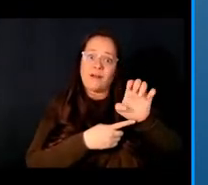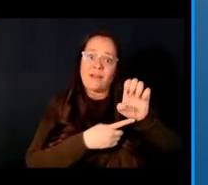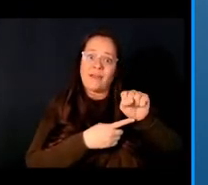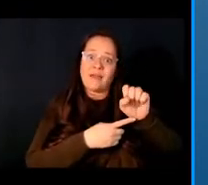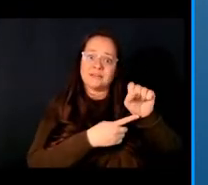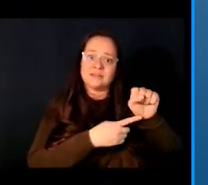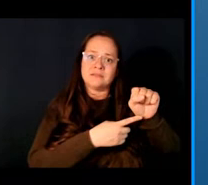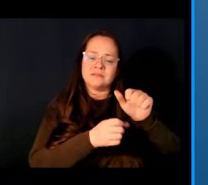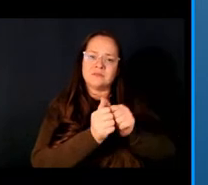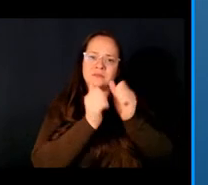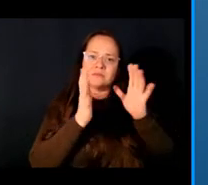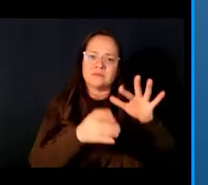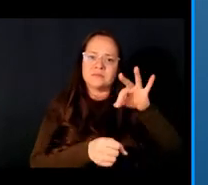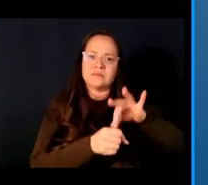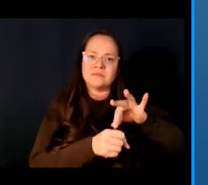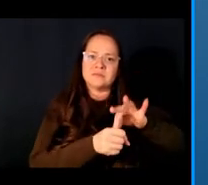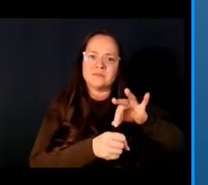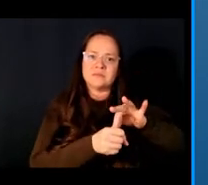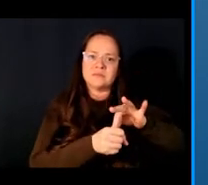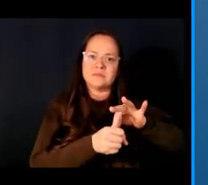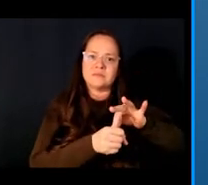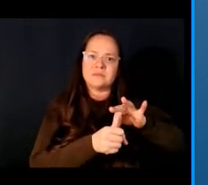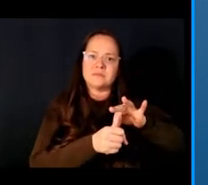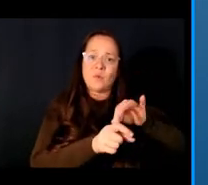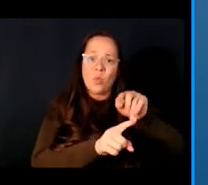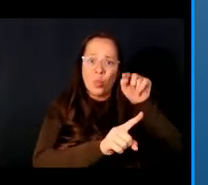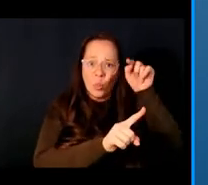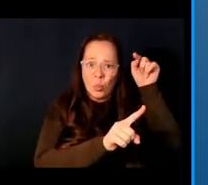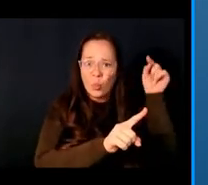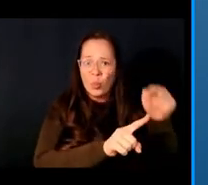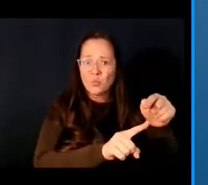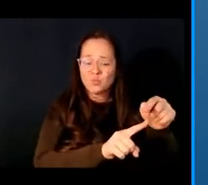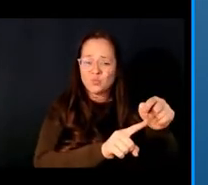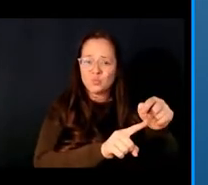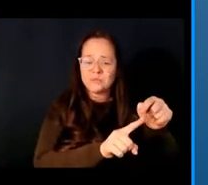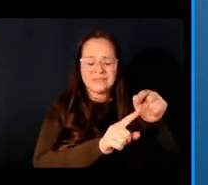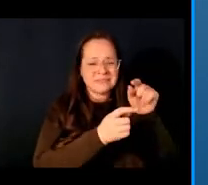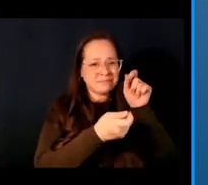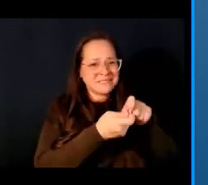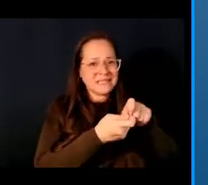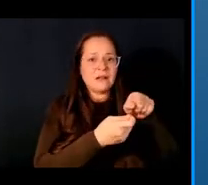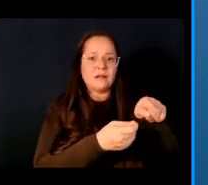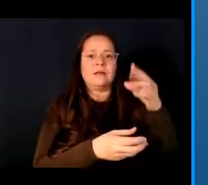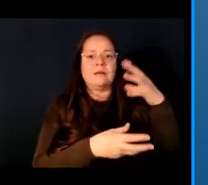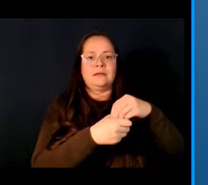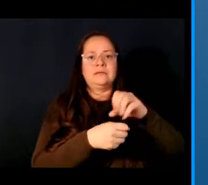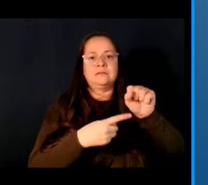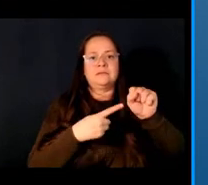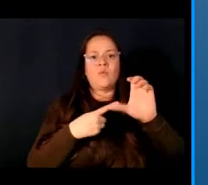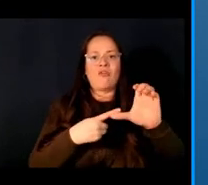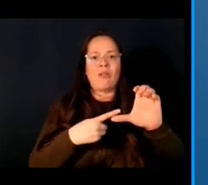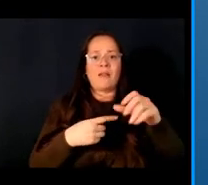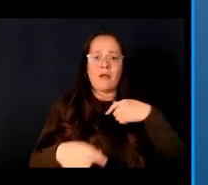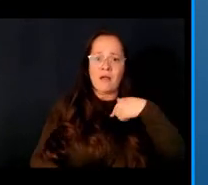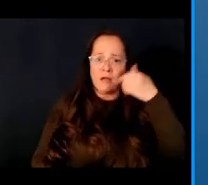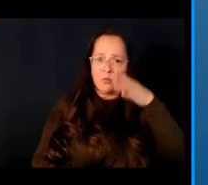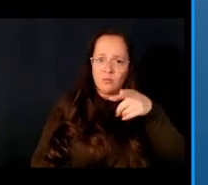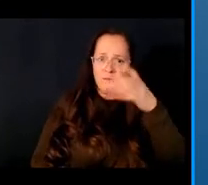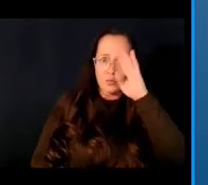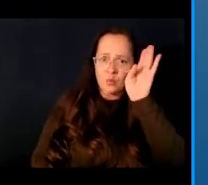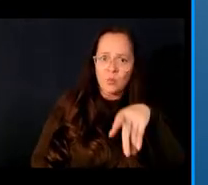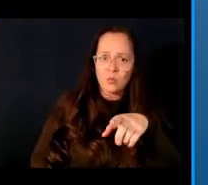particularly those in States like South Carolina I don't know if you all know this